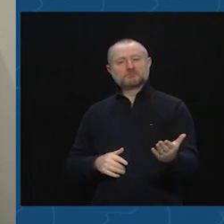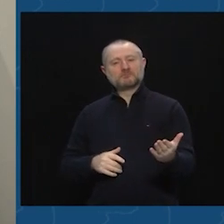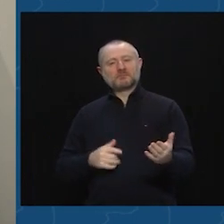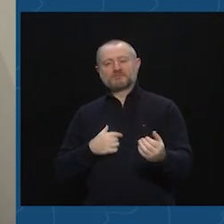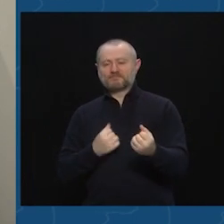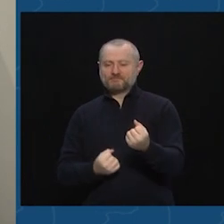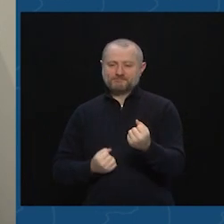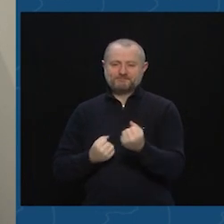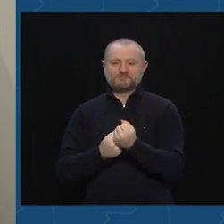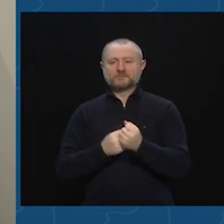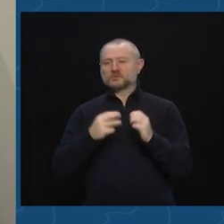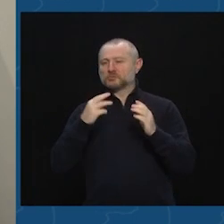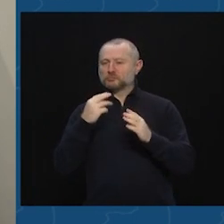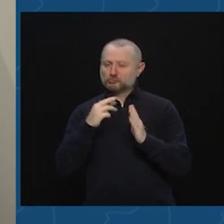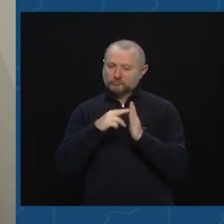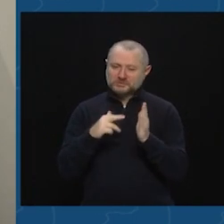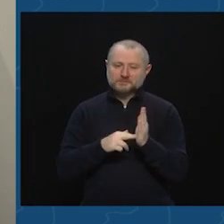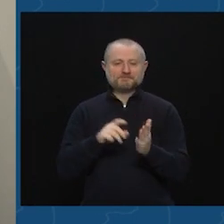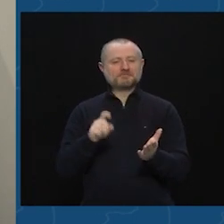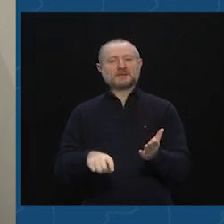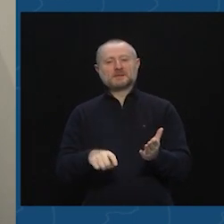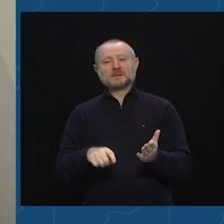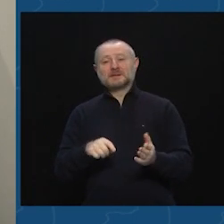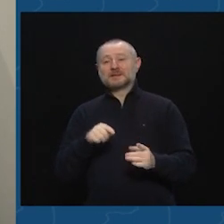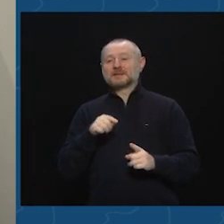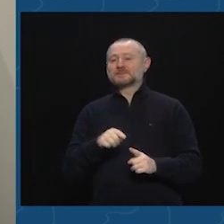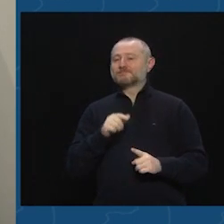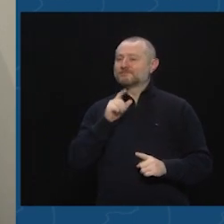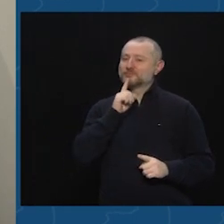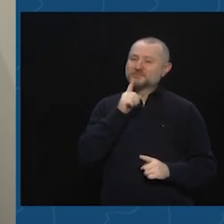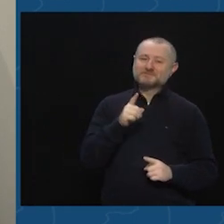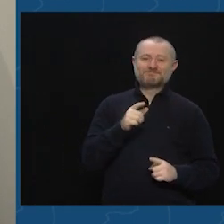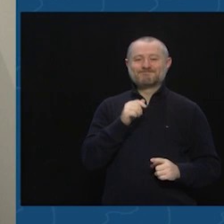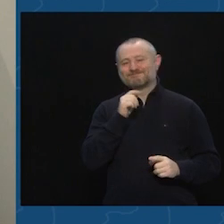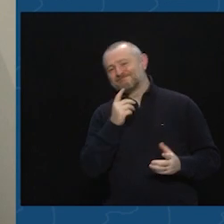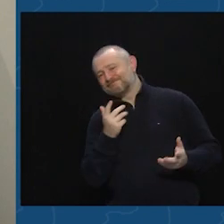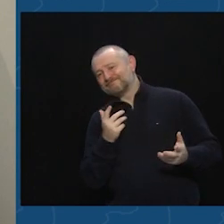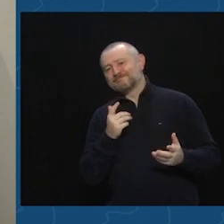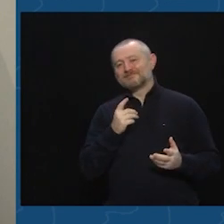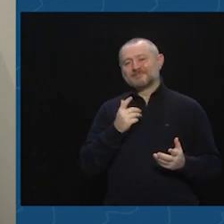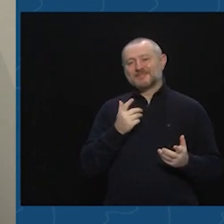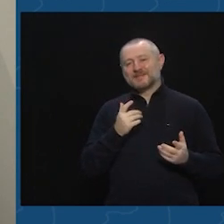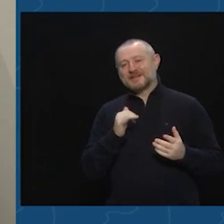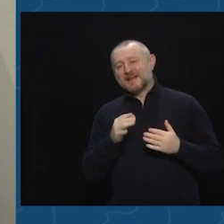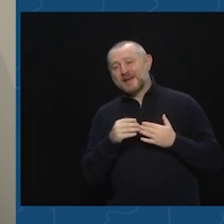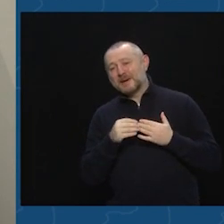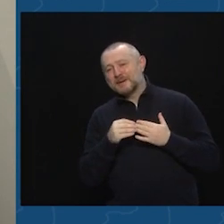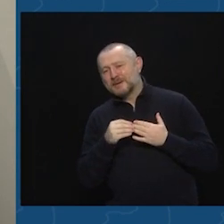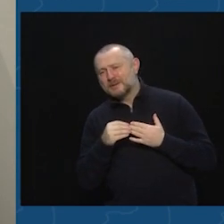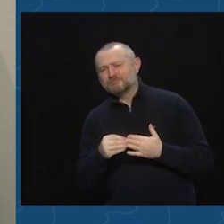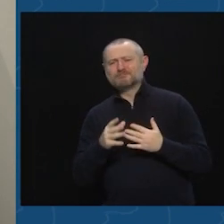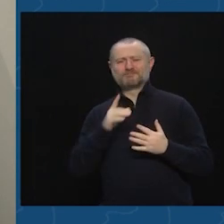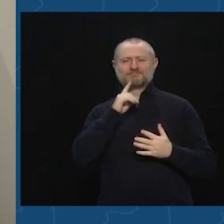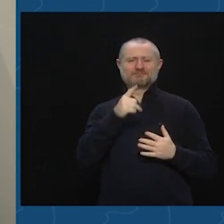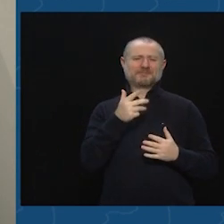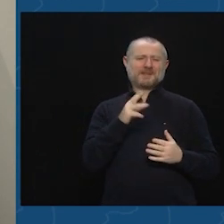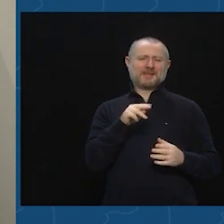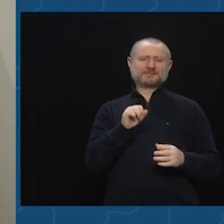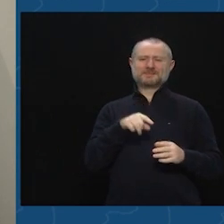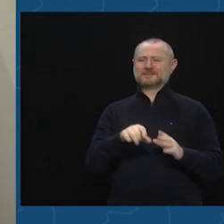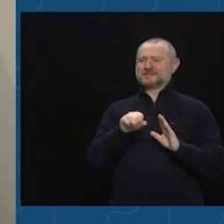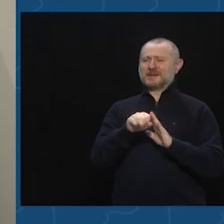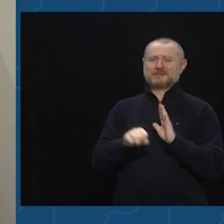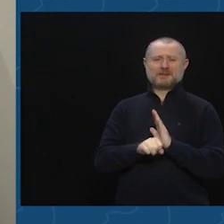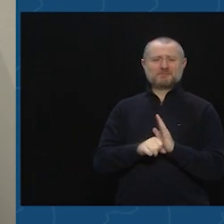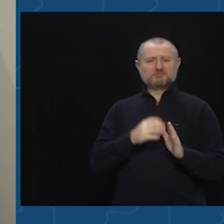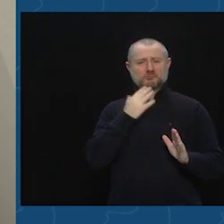prime driver of illegal guns in our state, but we also made sure that we were getting ahead of the whole phenomenon of ghost guns. And that's why I took the step